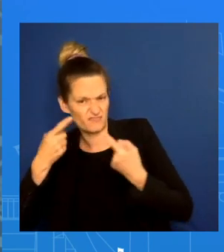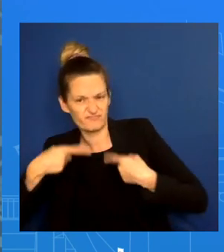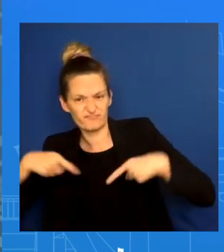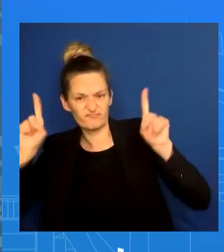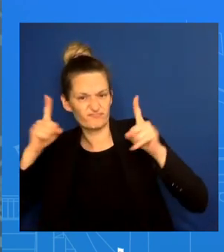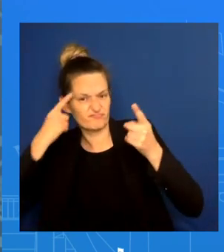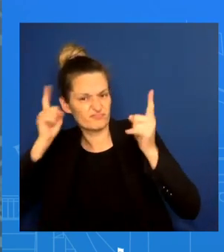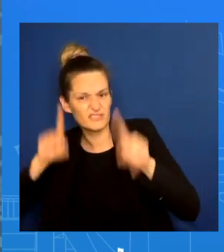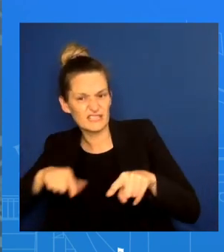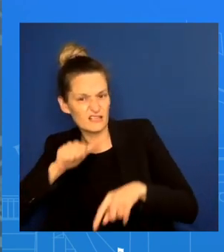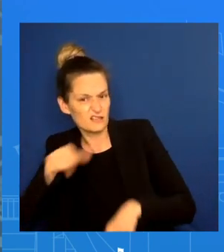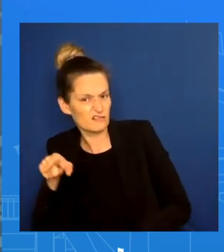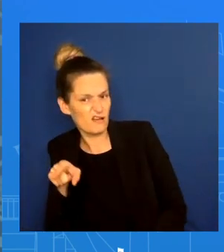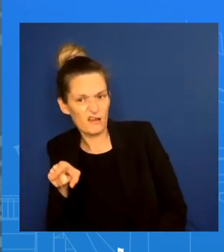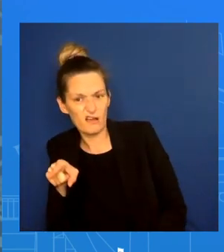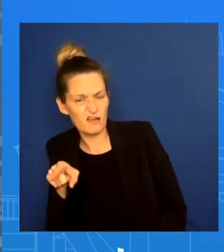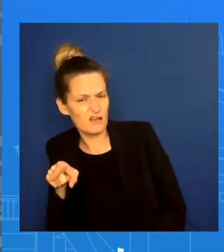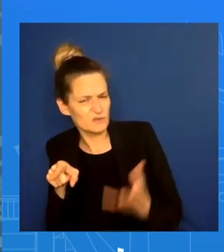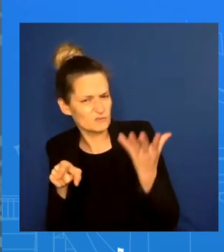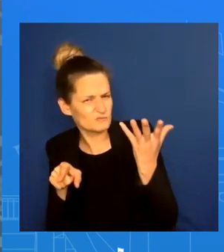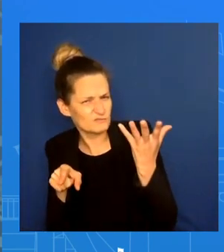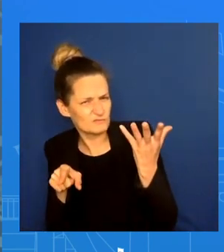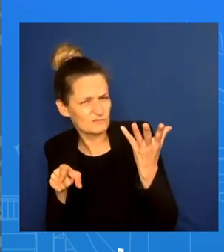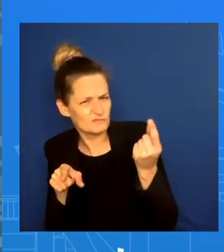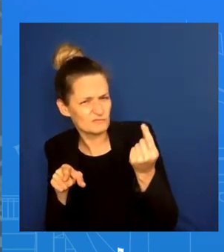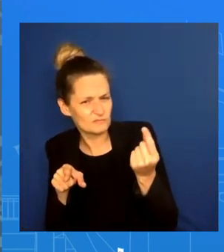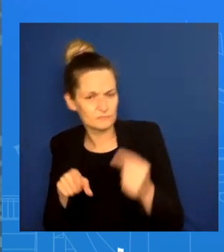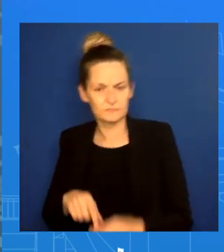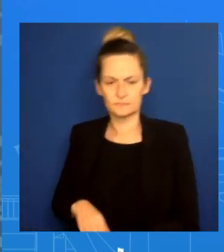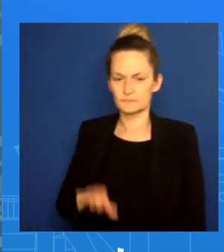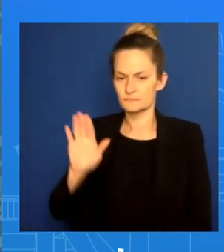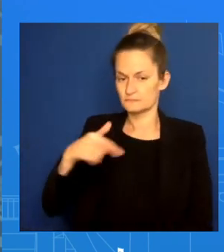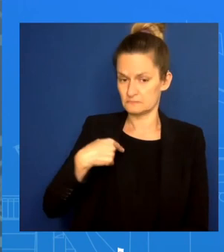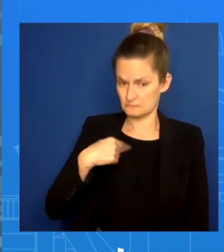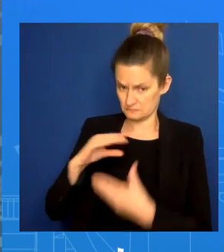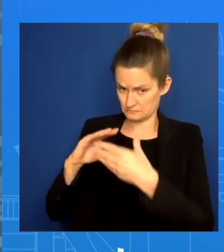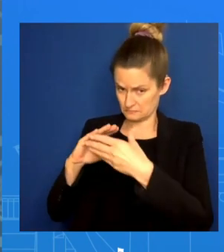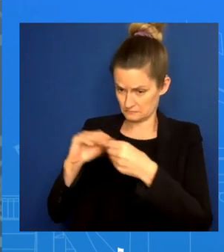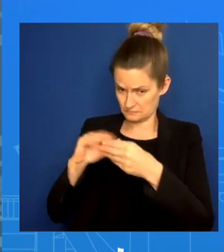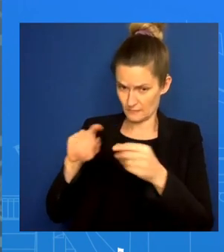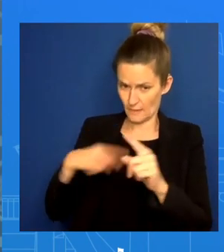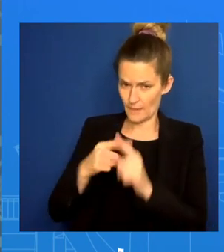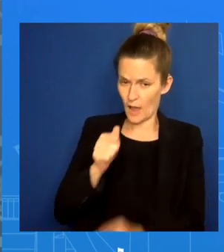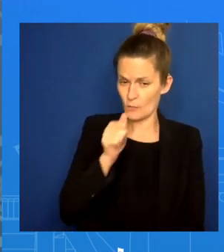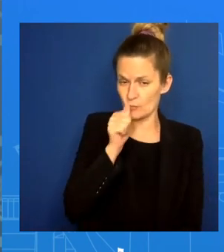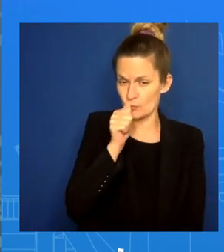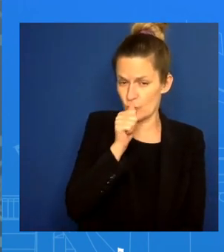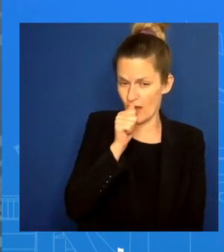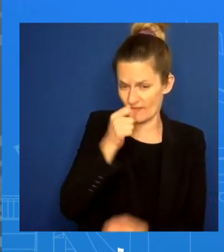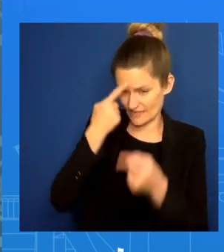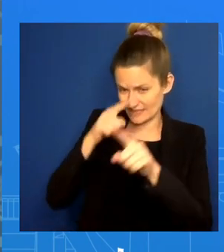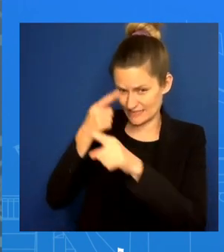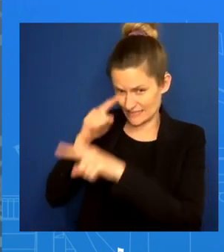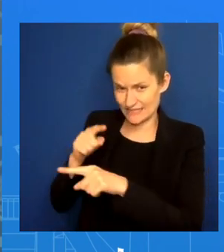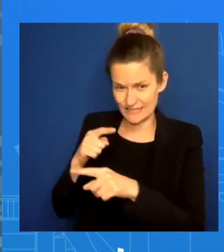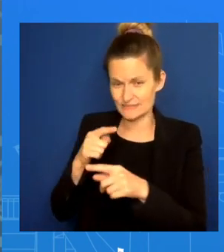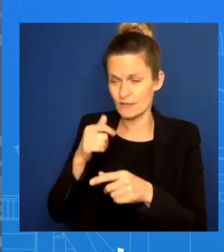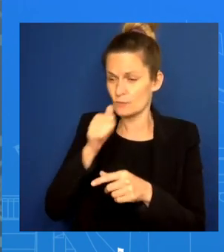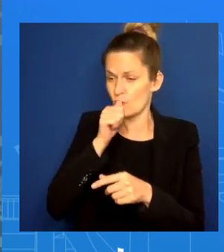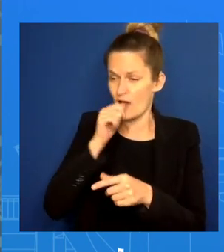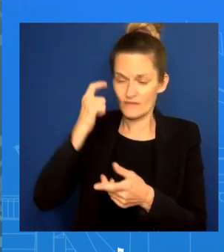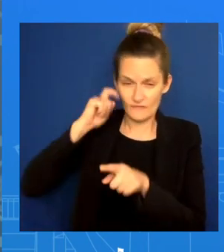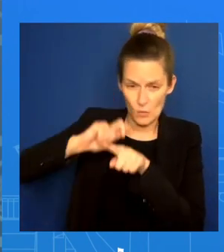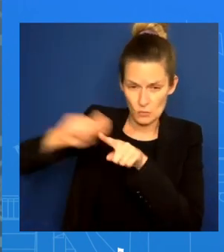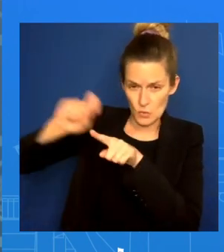that Mr. McGurk participated in. I would just tell you a couple of things. One, we remain committed to seeing